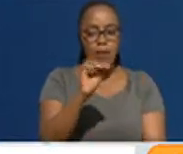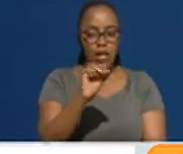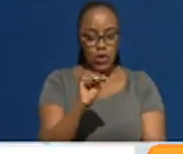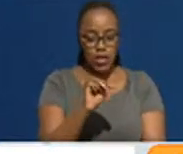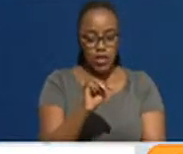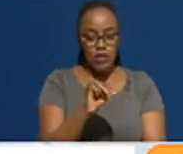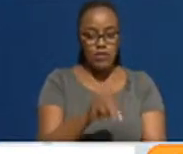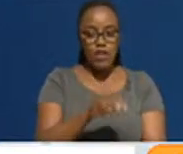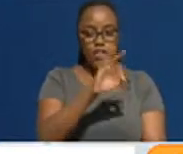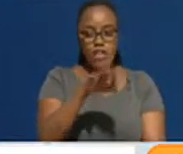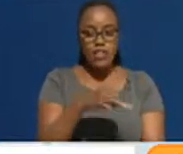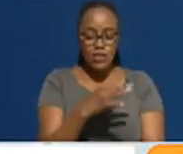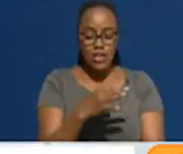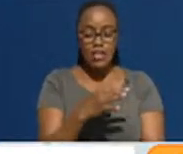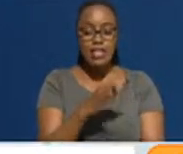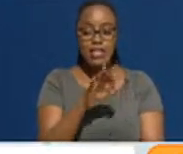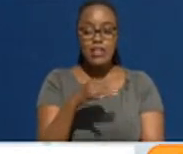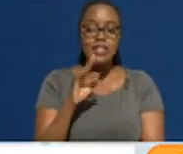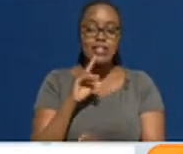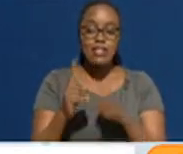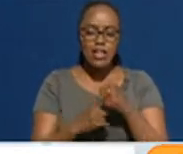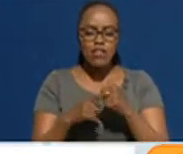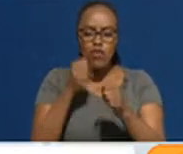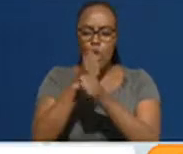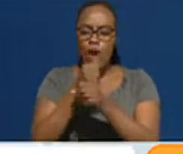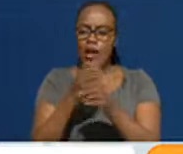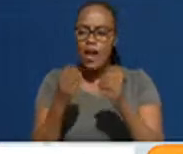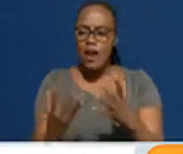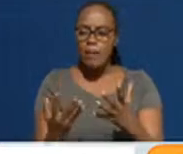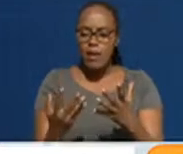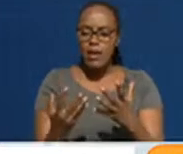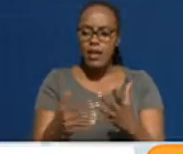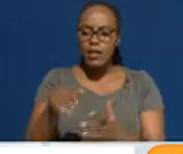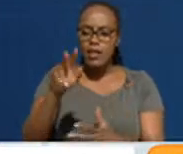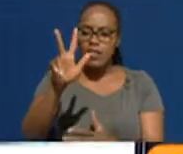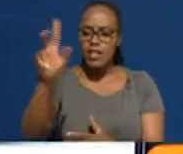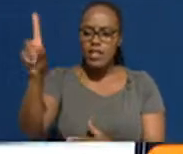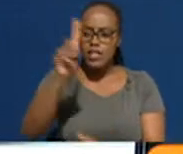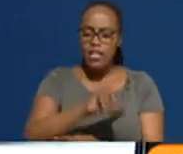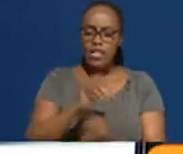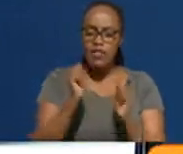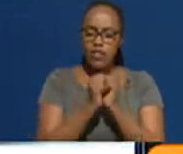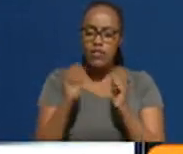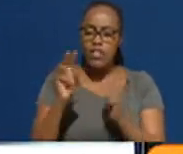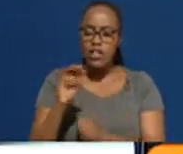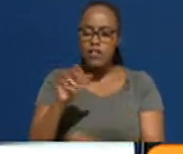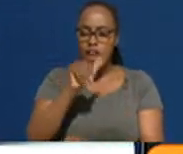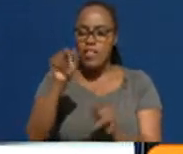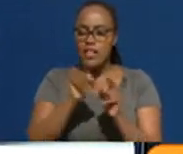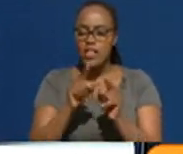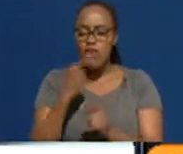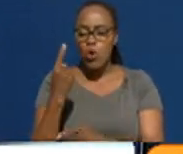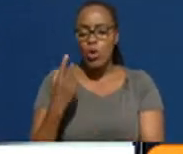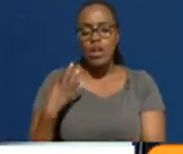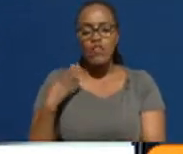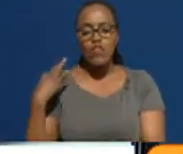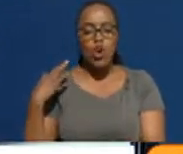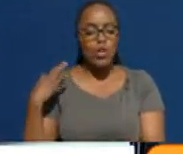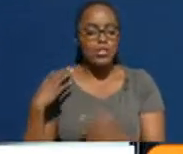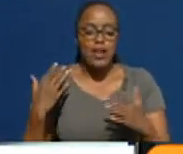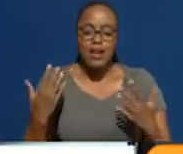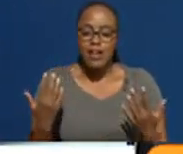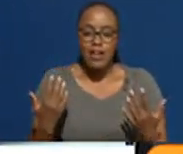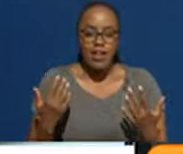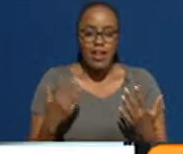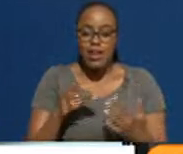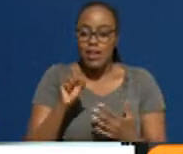had 3,643 agents. For how many days of work? Seven? 3 days. 3 days, 15 million? 3 days. The rest ilikuwa kujitolea sasa. Now it was now